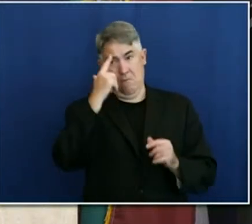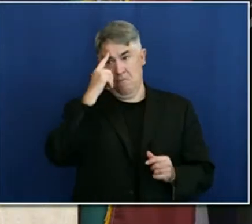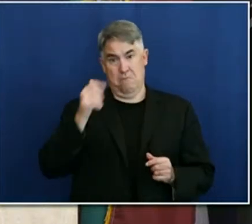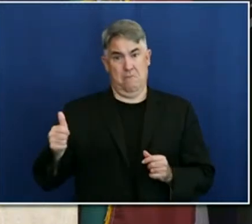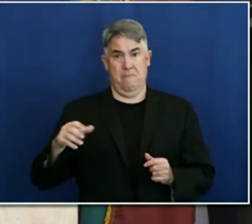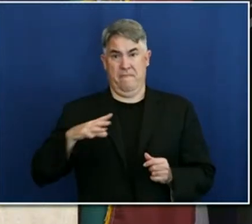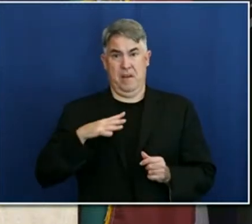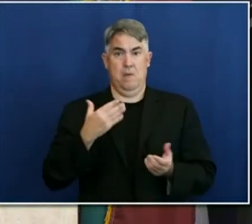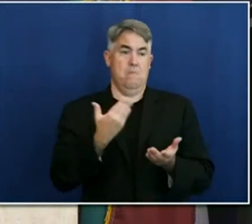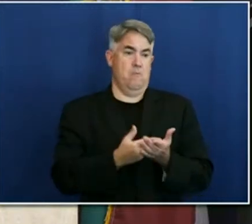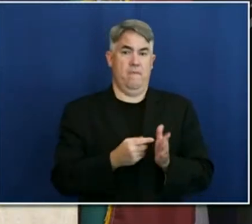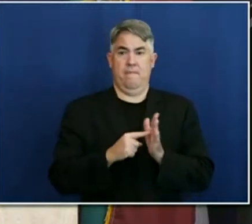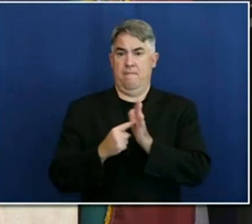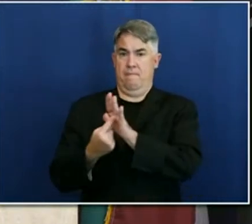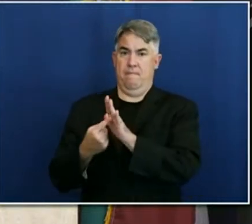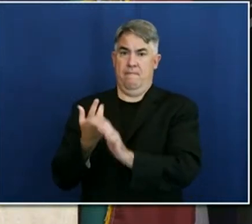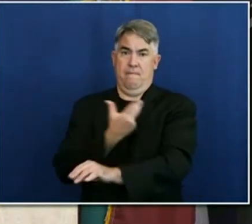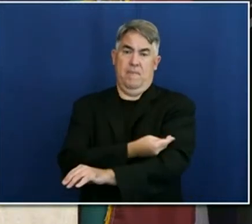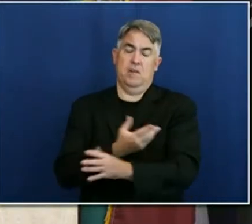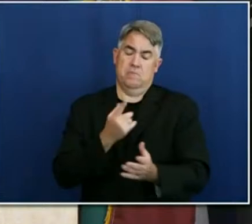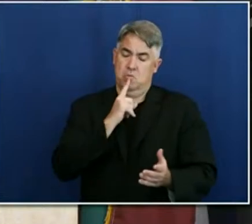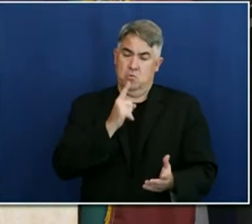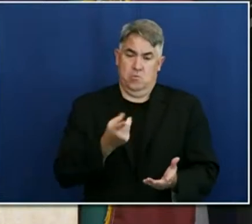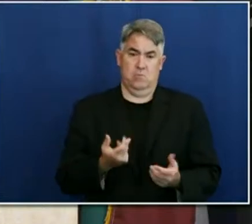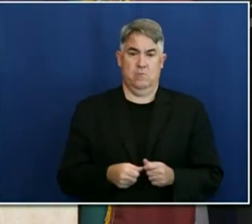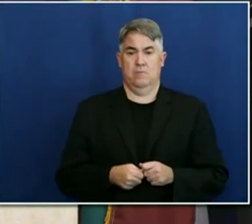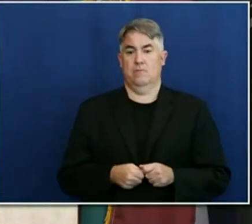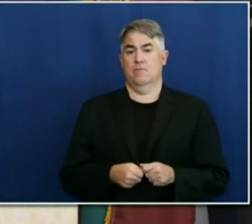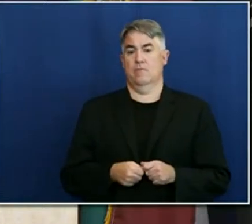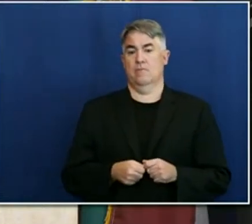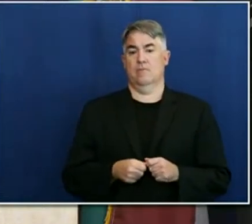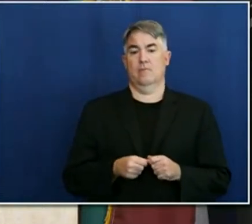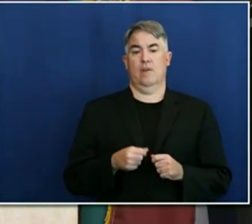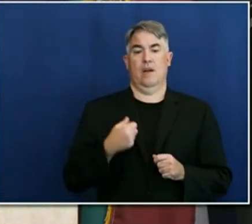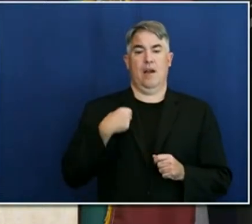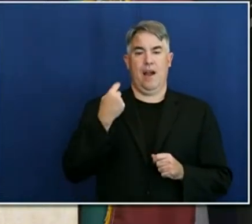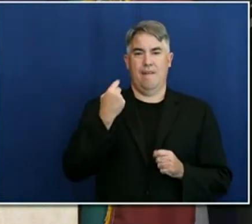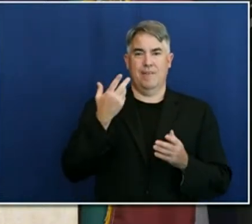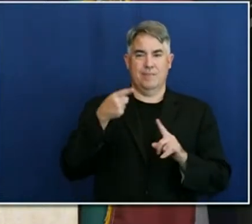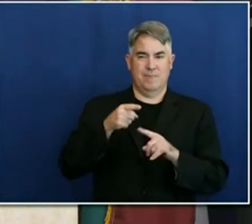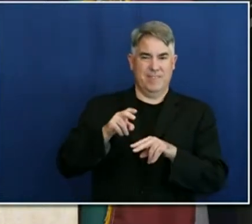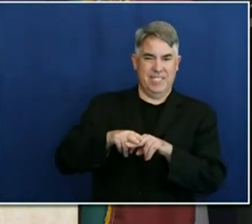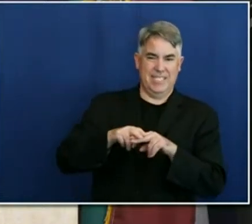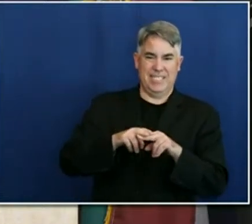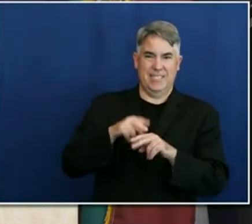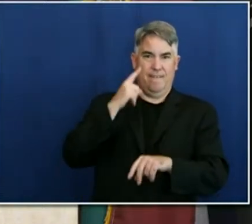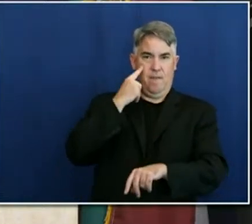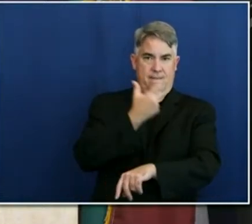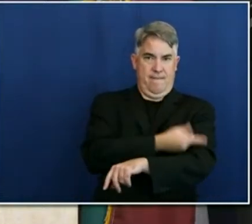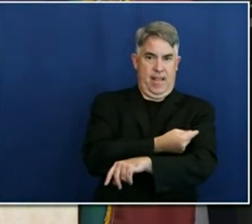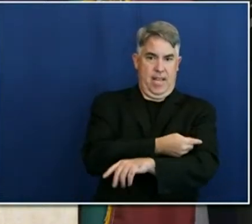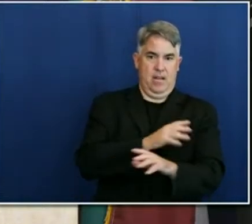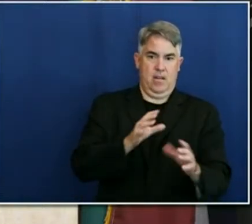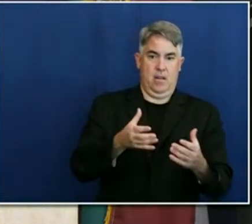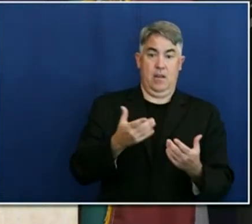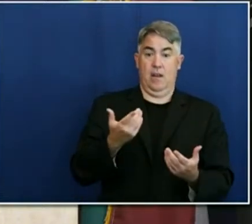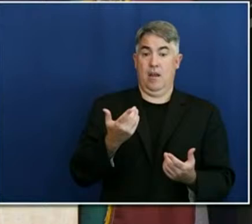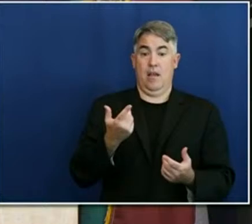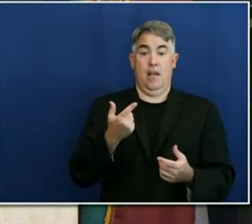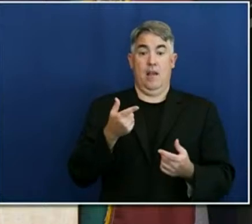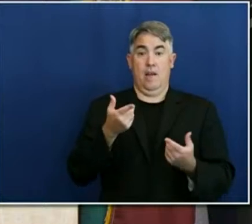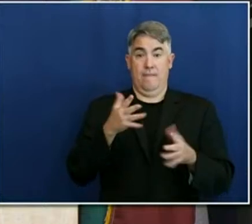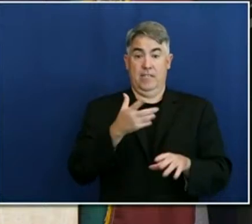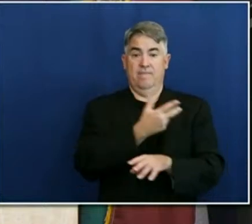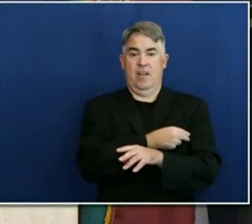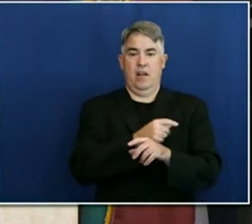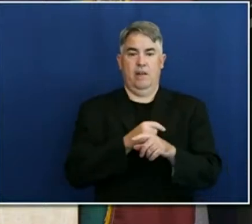entities, whereas you have vaccinated sections or numbers, you can go higher with those numbers, and those entities have been given guidance on how to check. But in terms